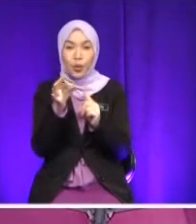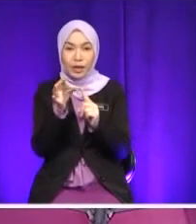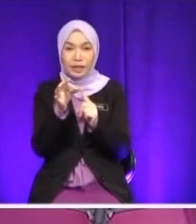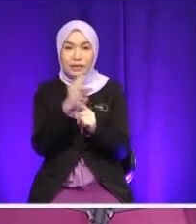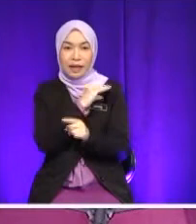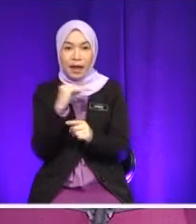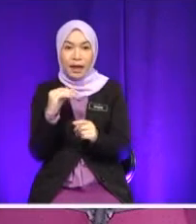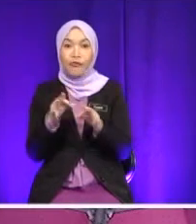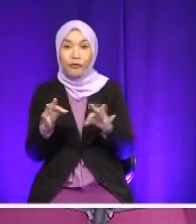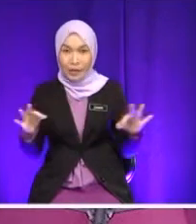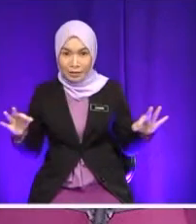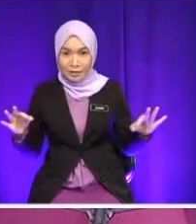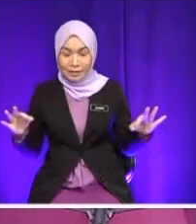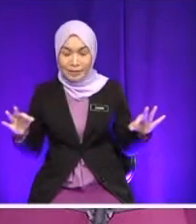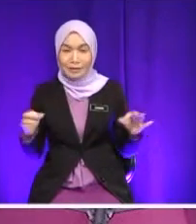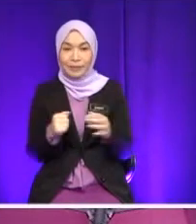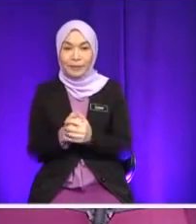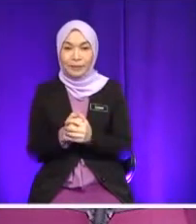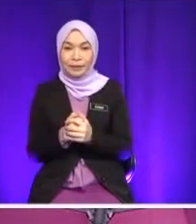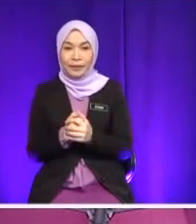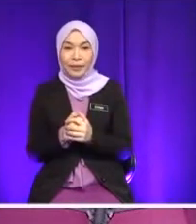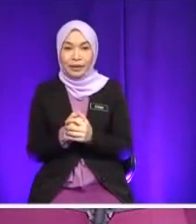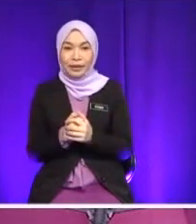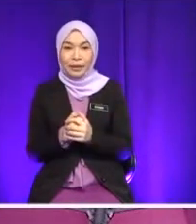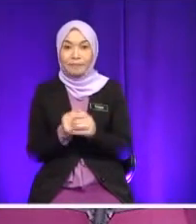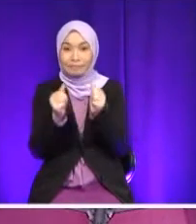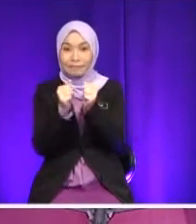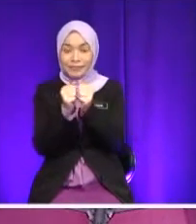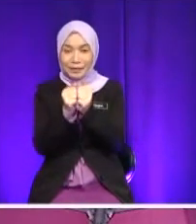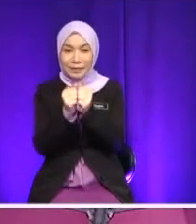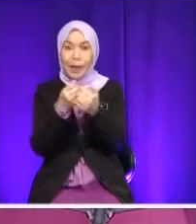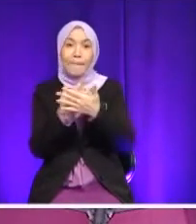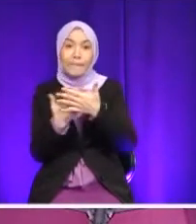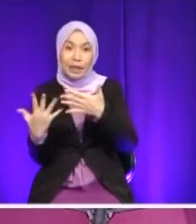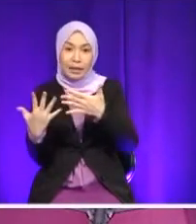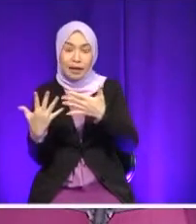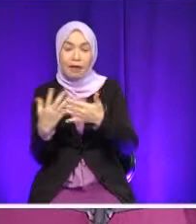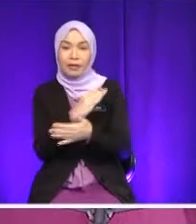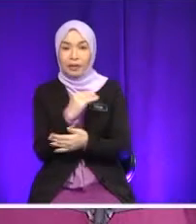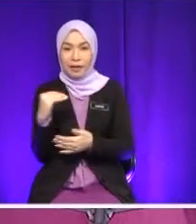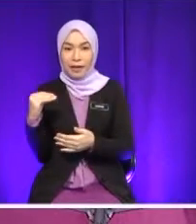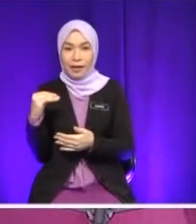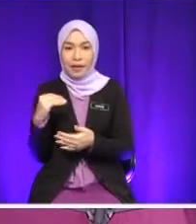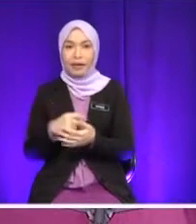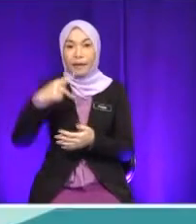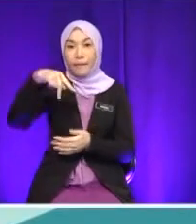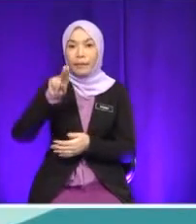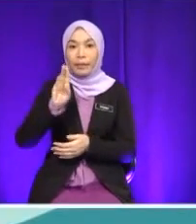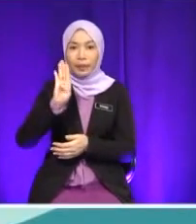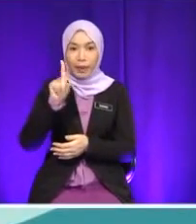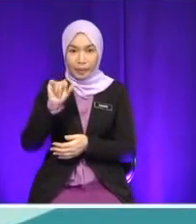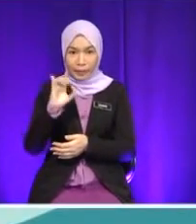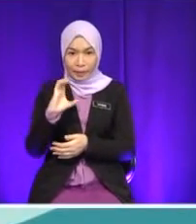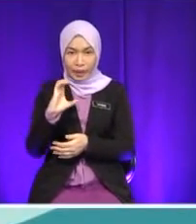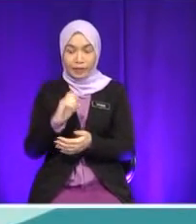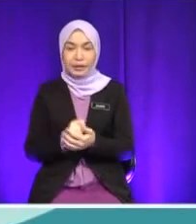that are related to media sites and communicating with the public. Okay, and our reference, we are going to use Form